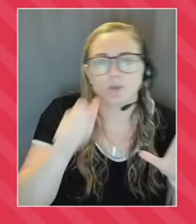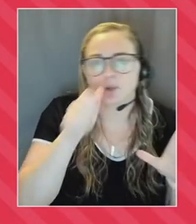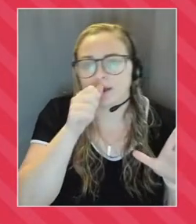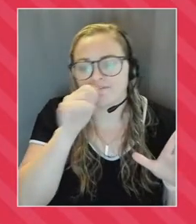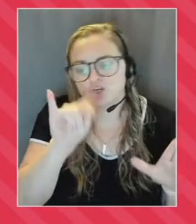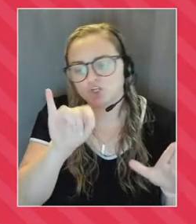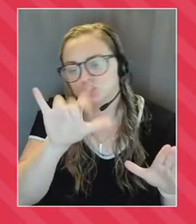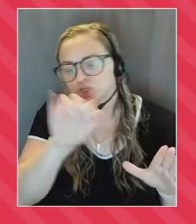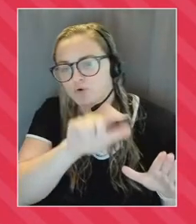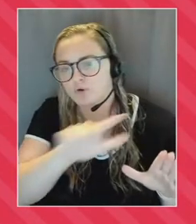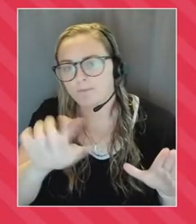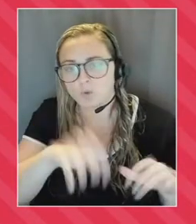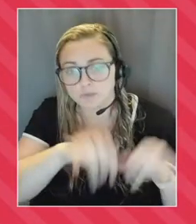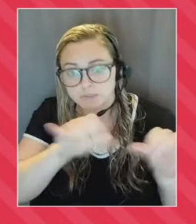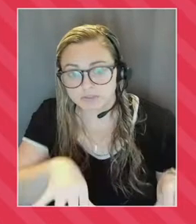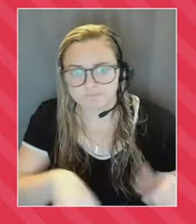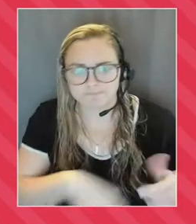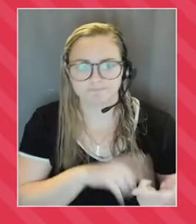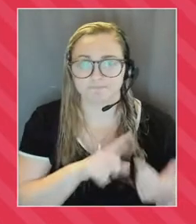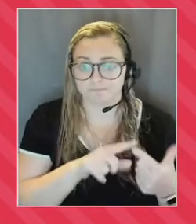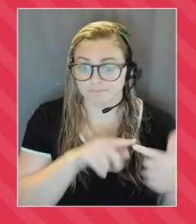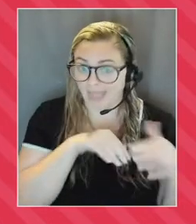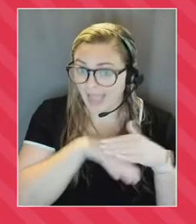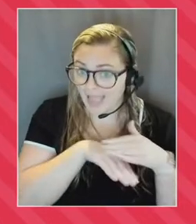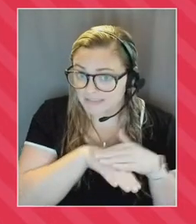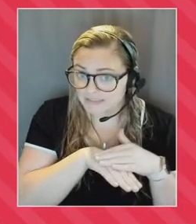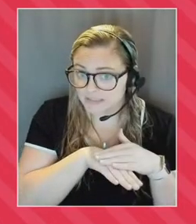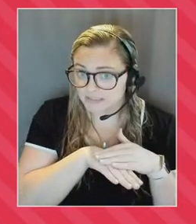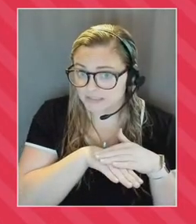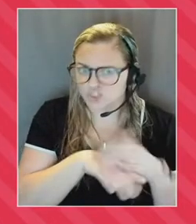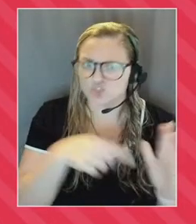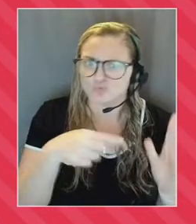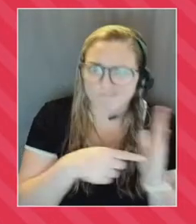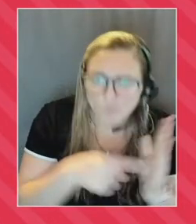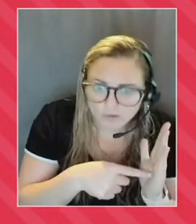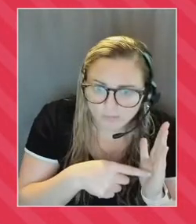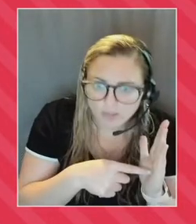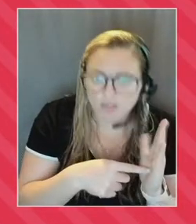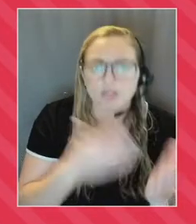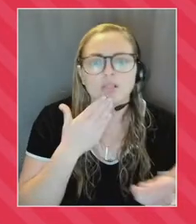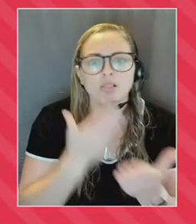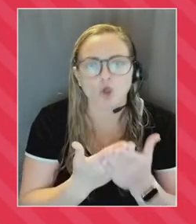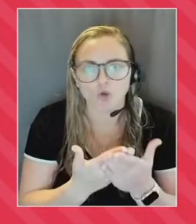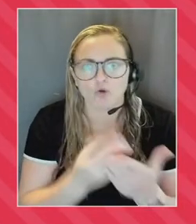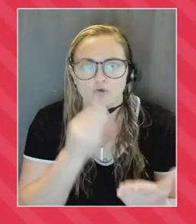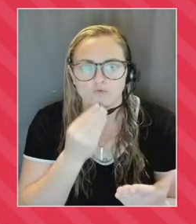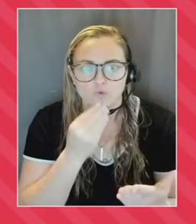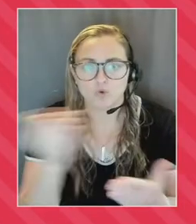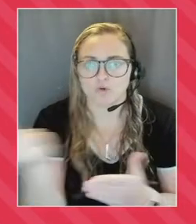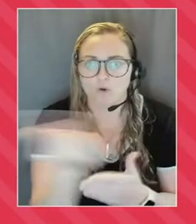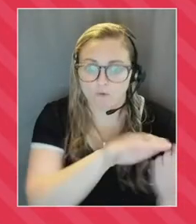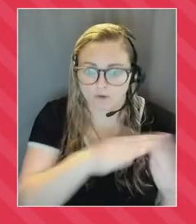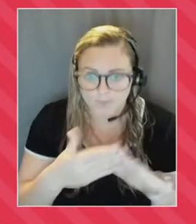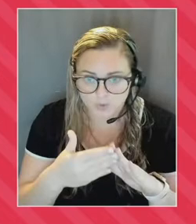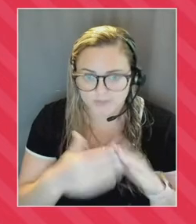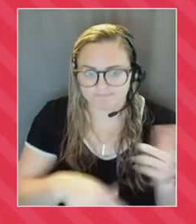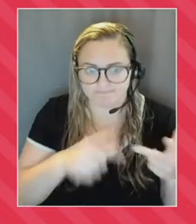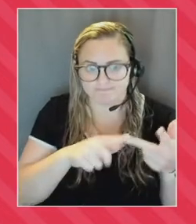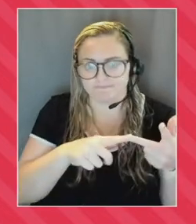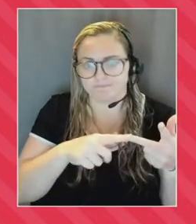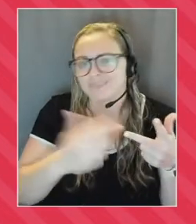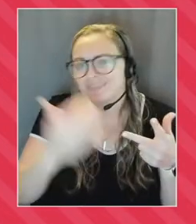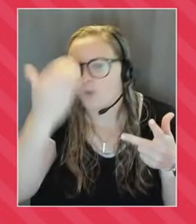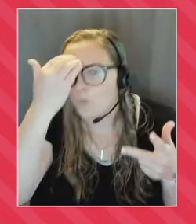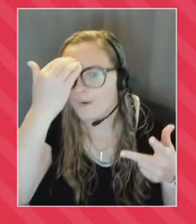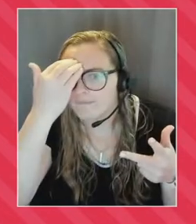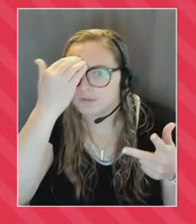systems. Also, access to affordable, good food in all communities. And lastly, awareness,